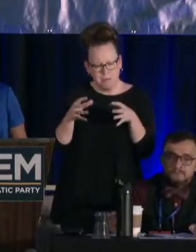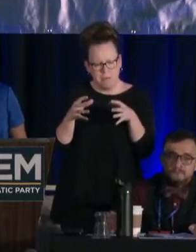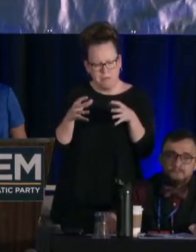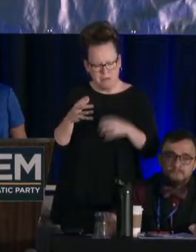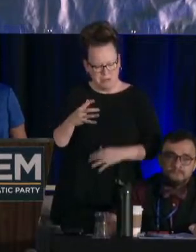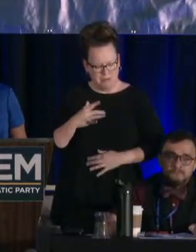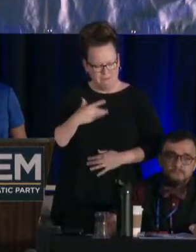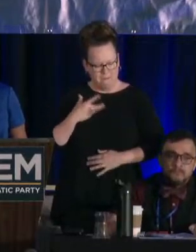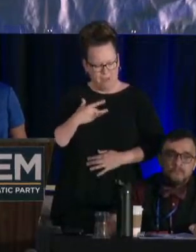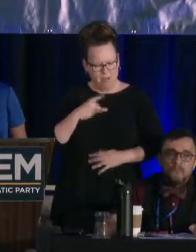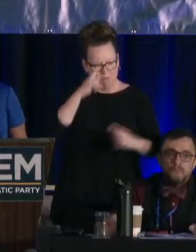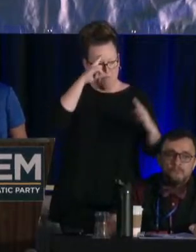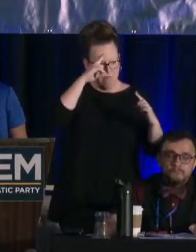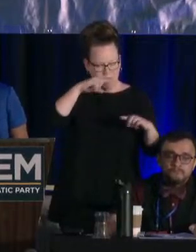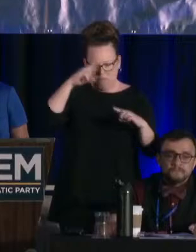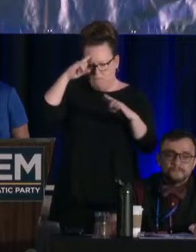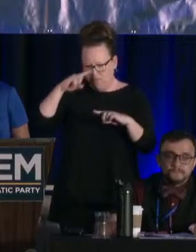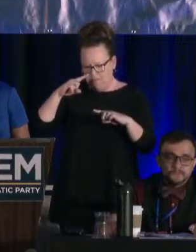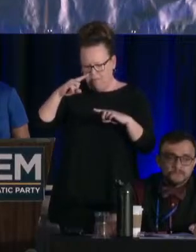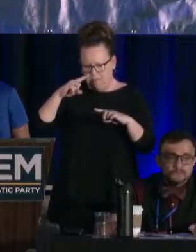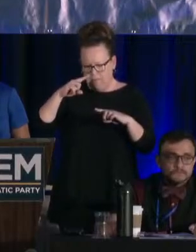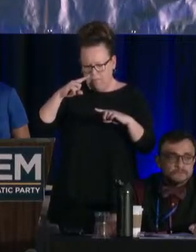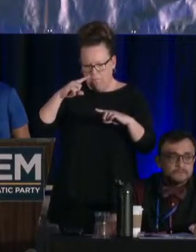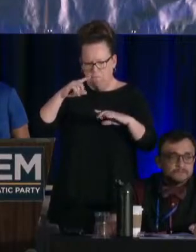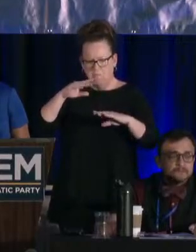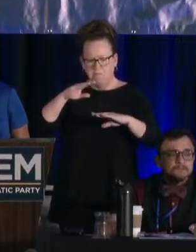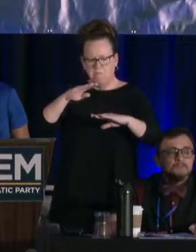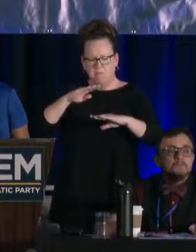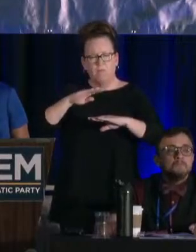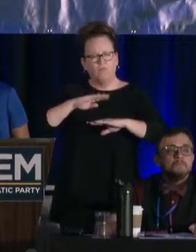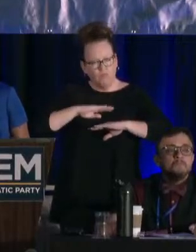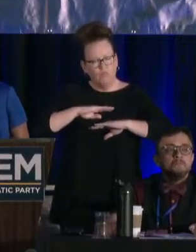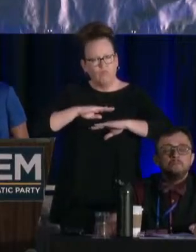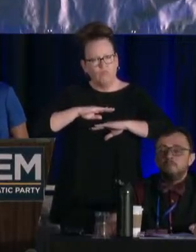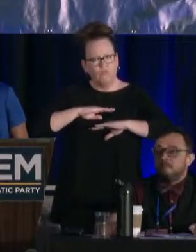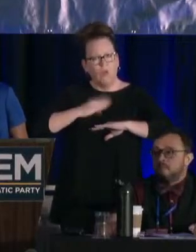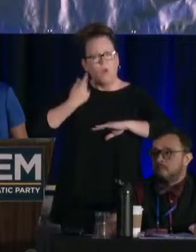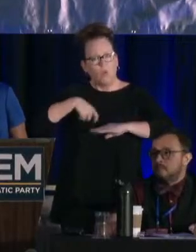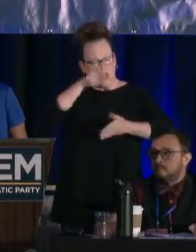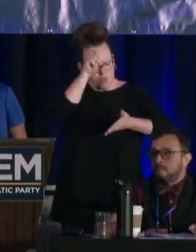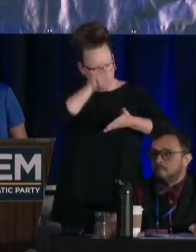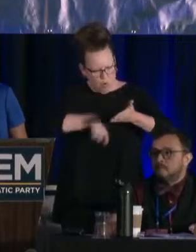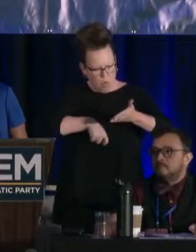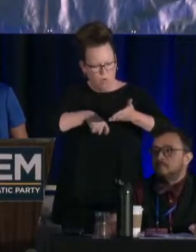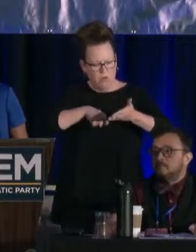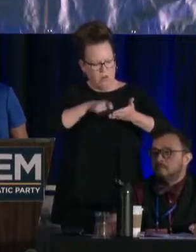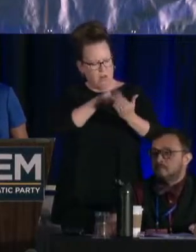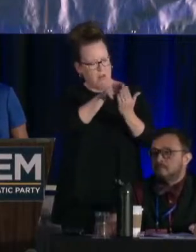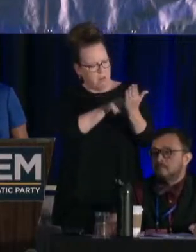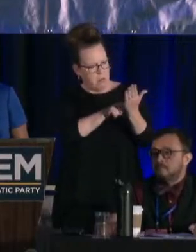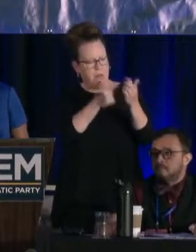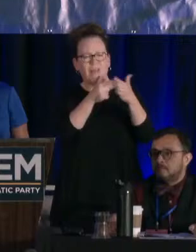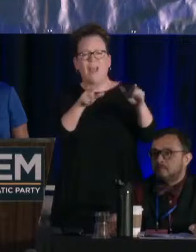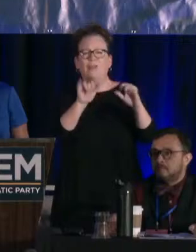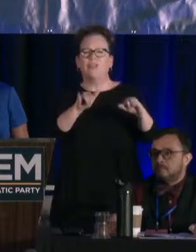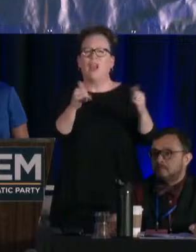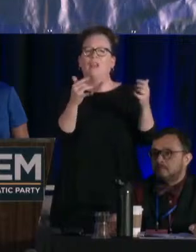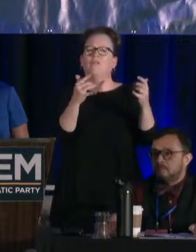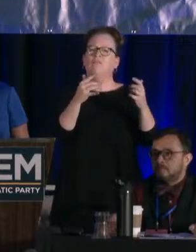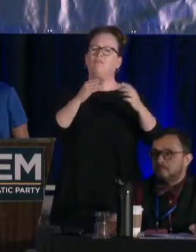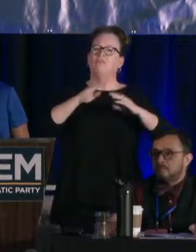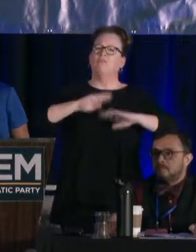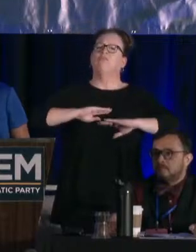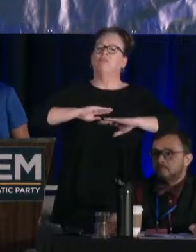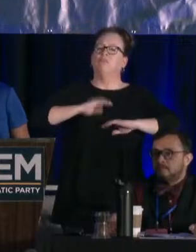feeling that we crafted language that worked for everyone, and we